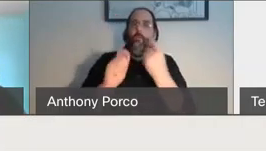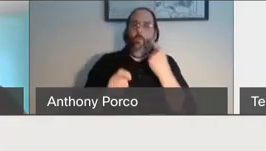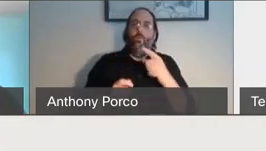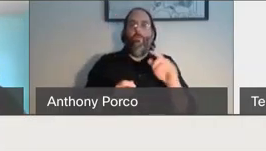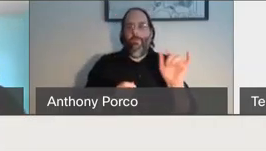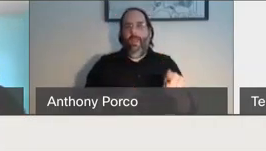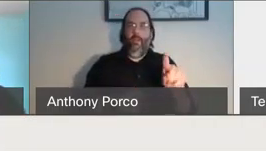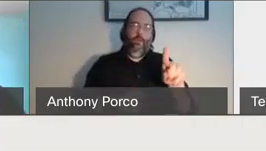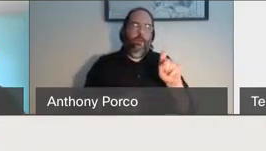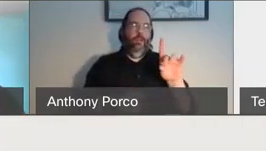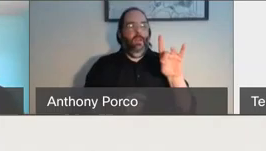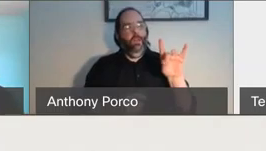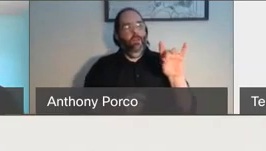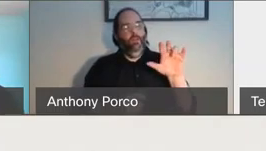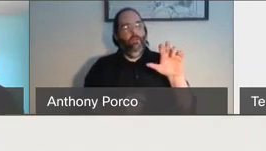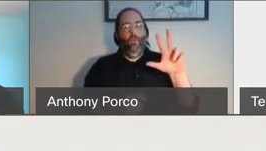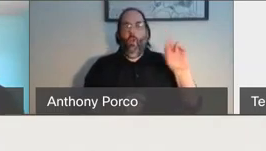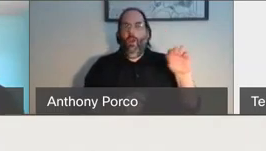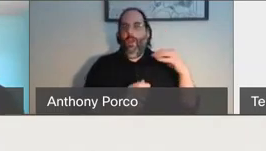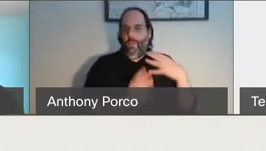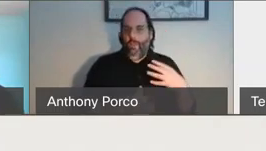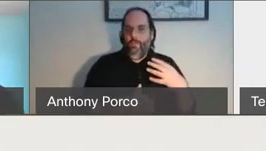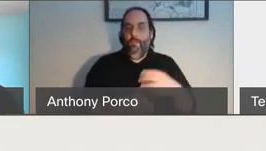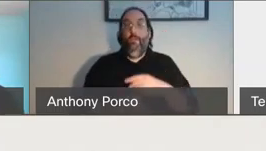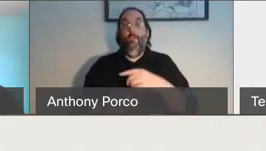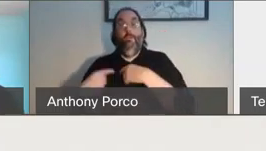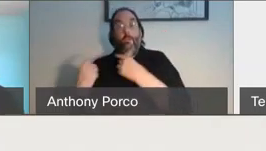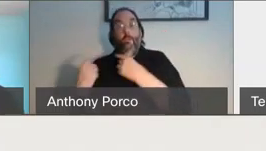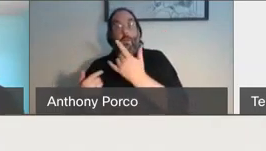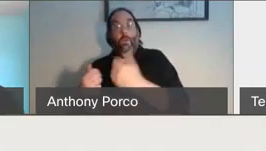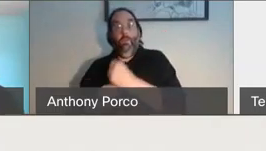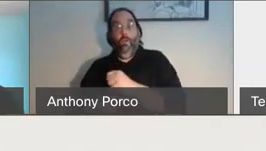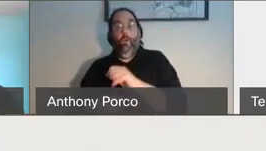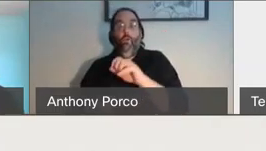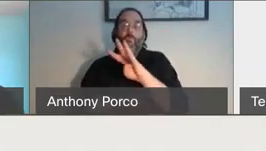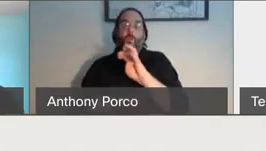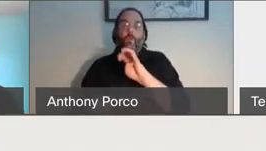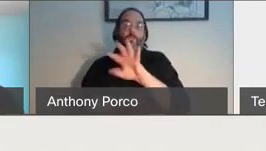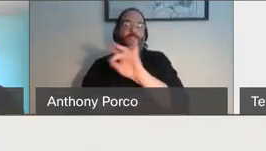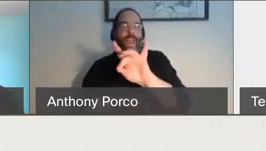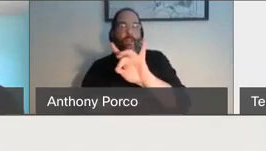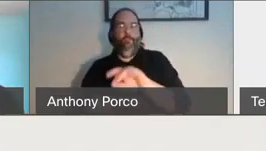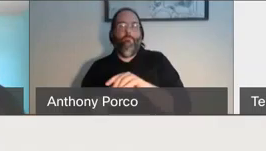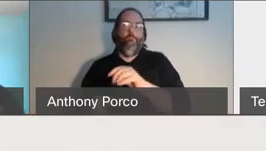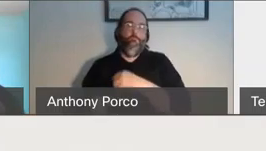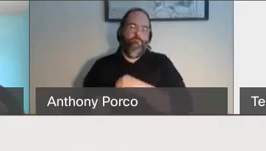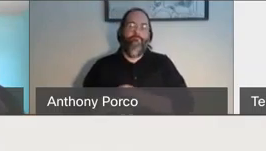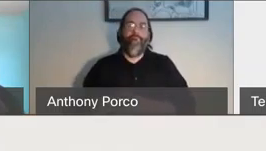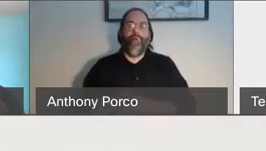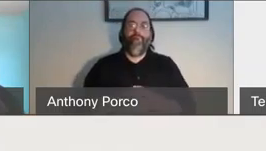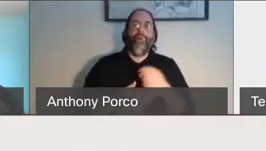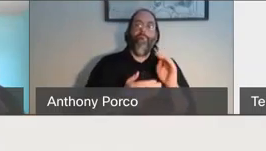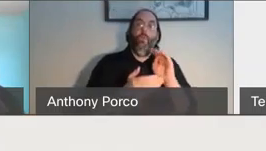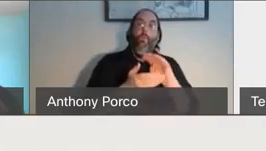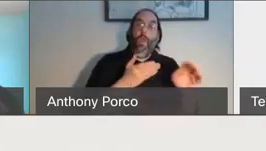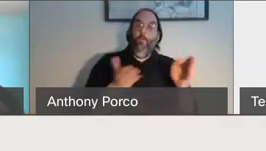1,830 applicants. Then in FY21, 458 updates. Waiver